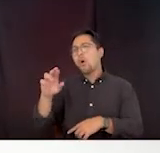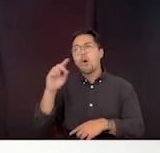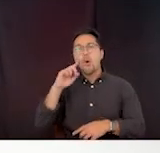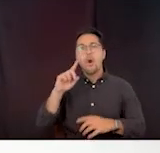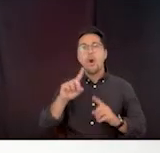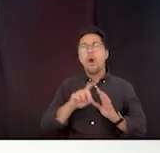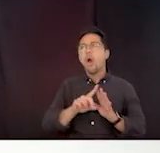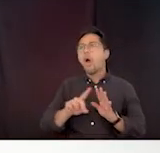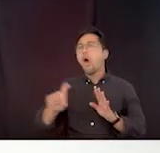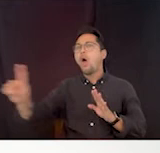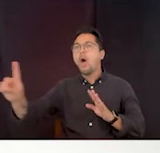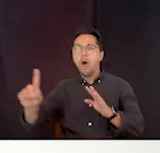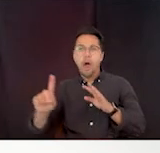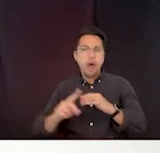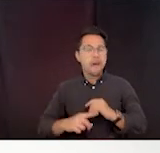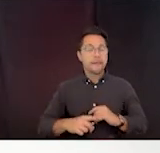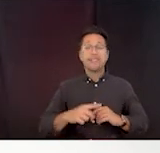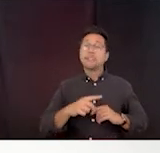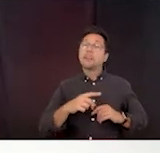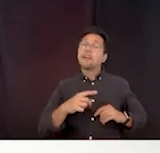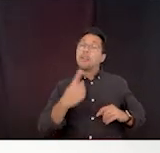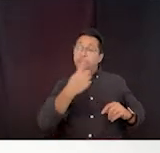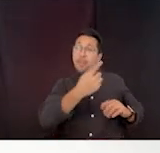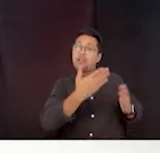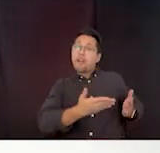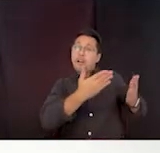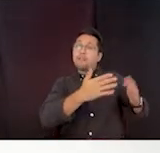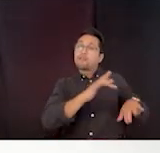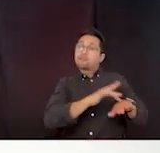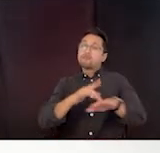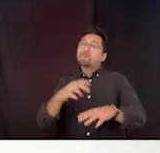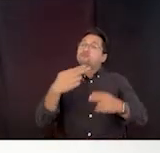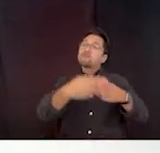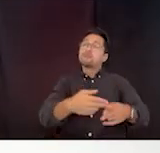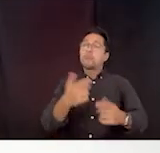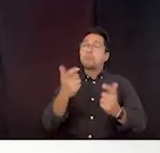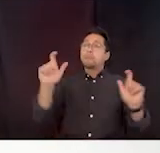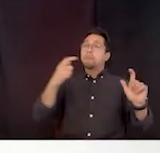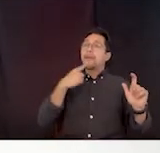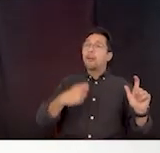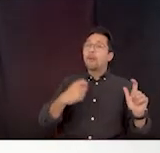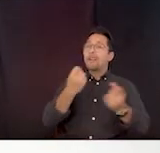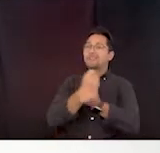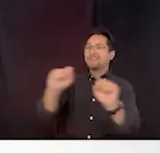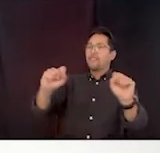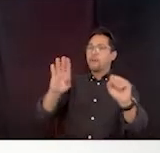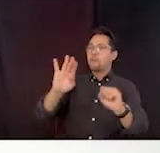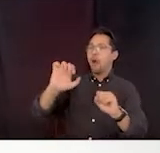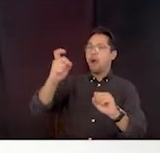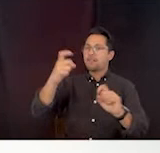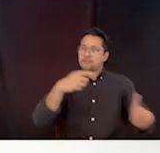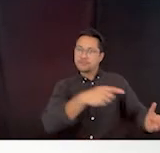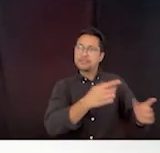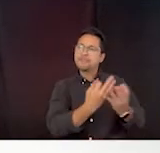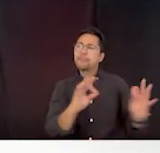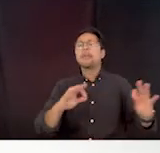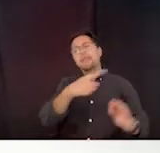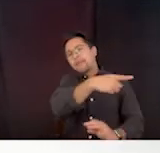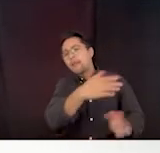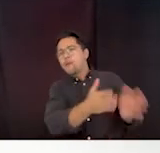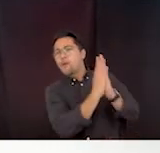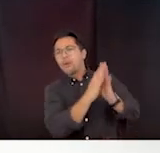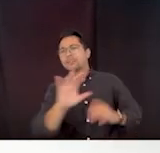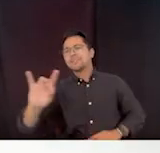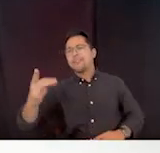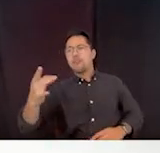eloping. And they offer a resource actually called the Big Red Safety Box. It is free. They do request an $8 shipping if